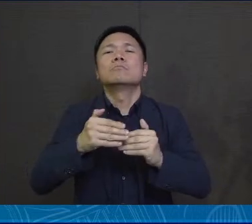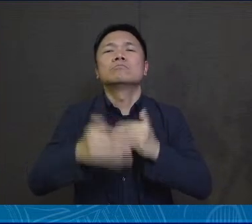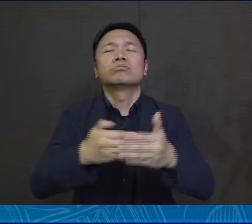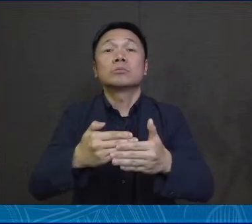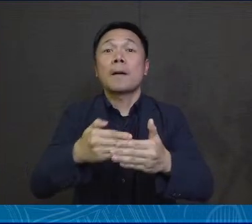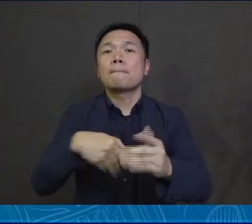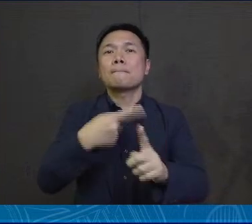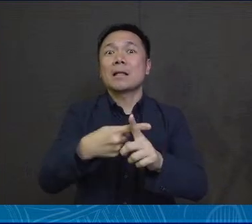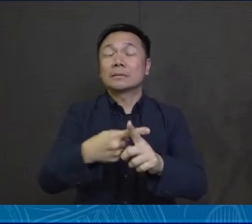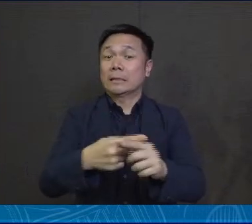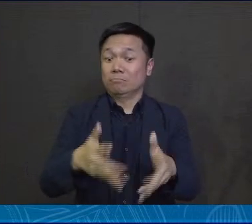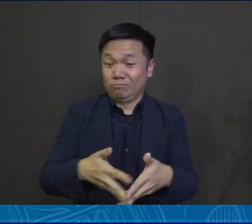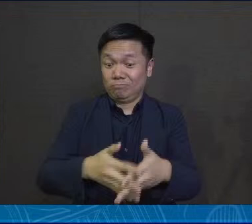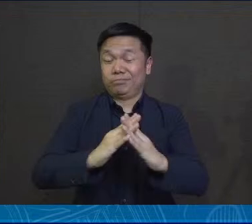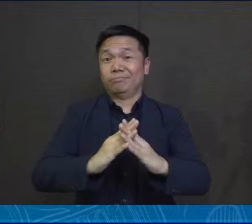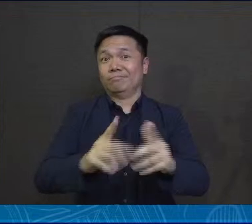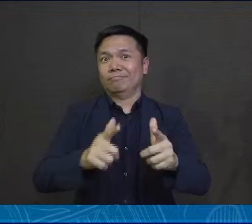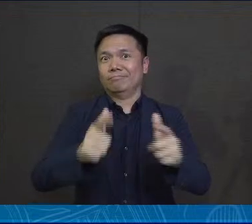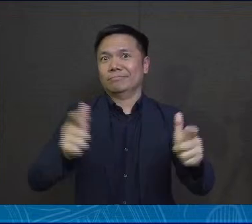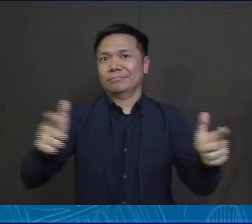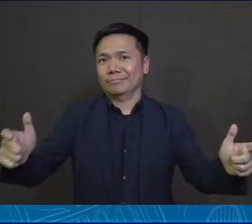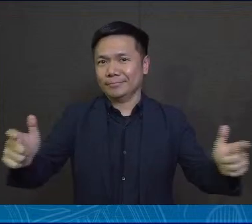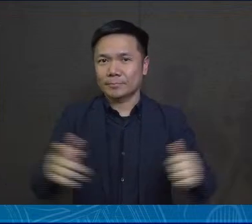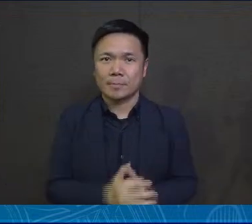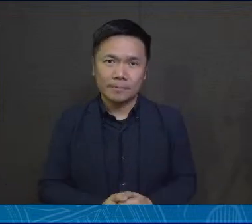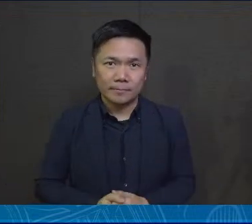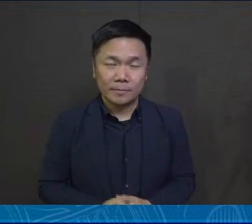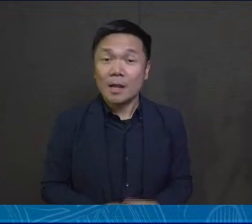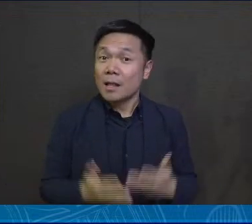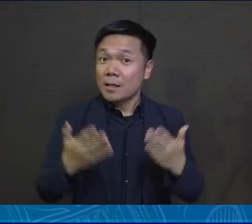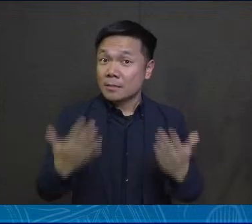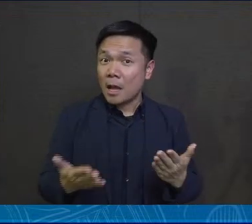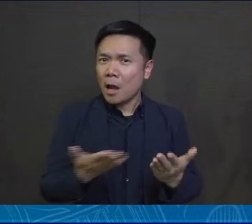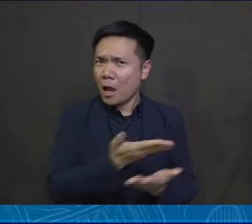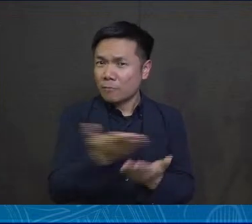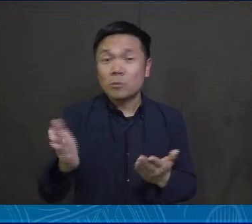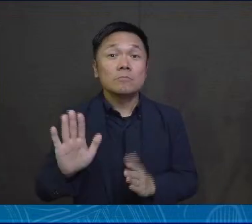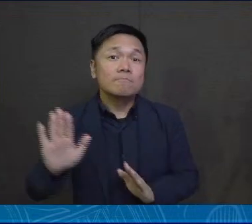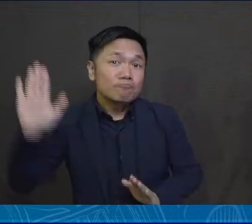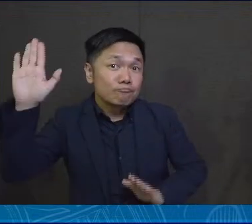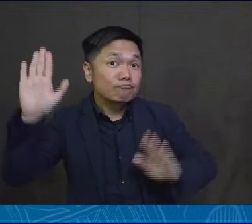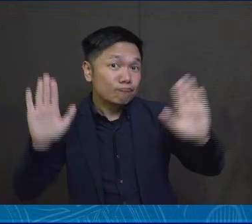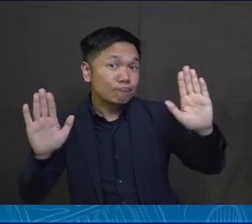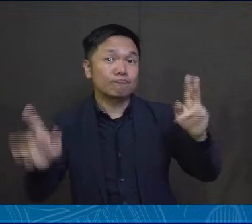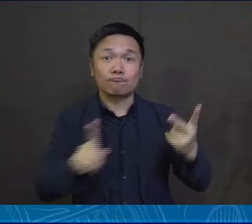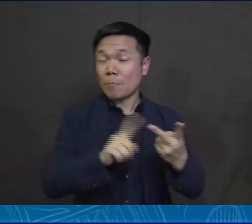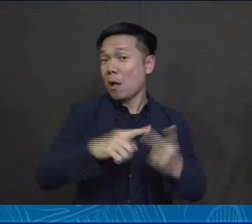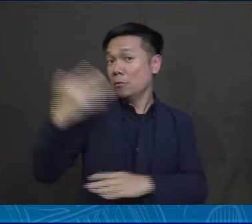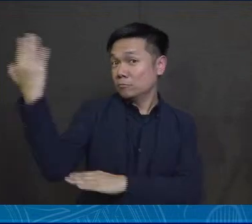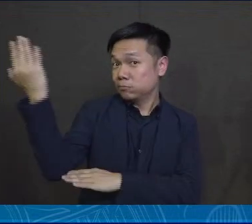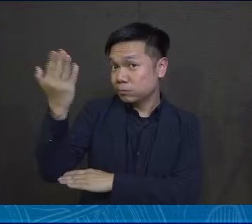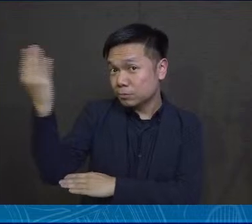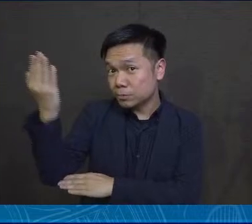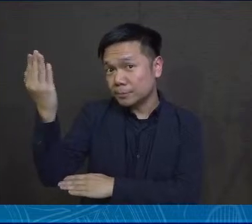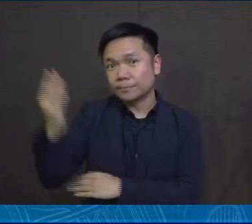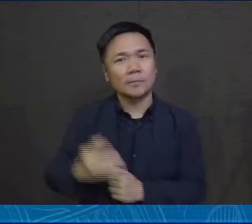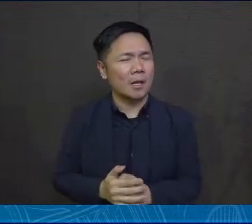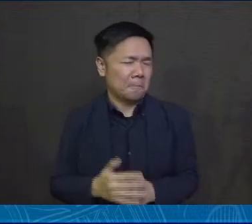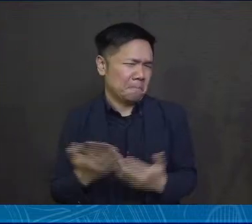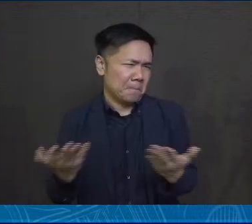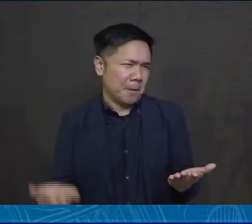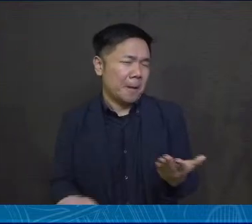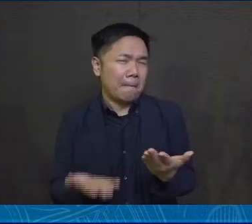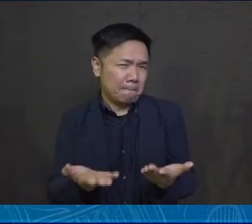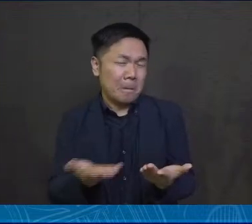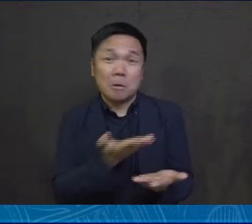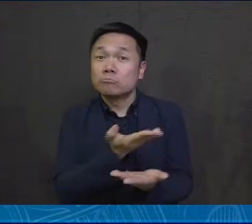scalable. At the end of the session today, I hope from the interventions that the panelists will offer to us today, we would